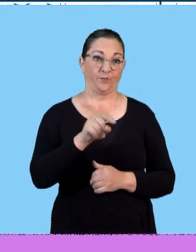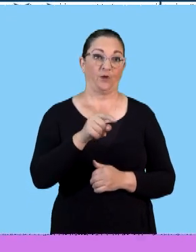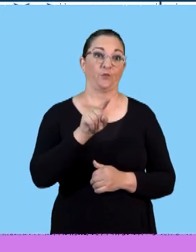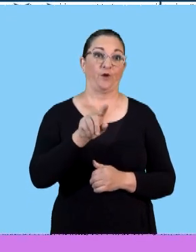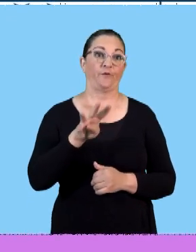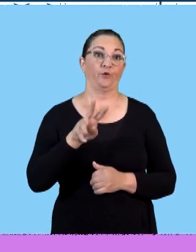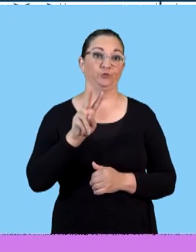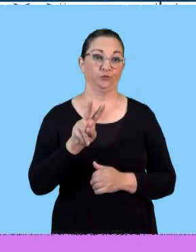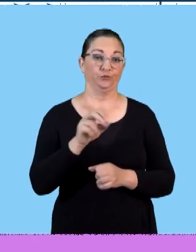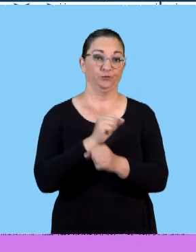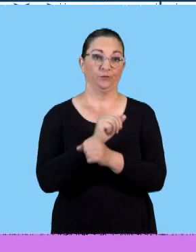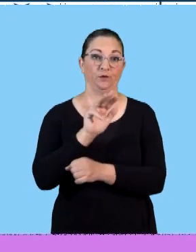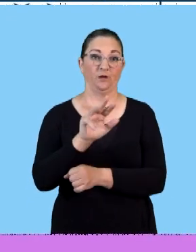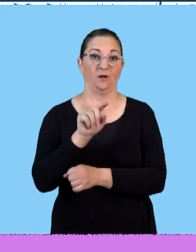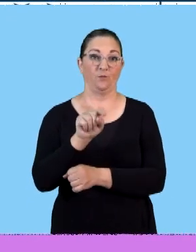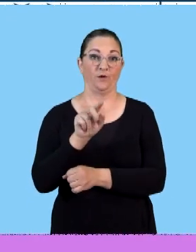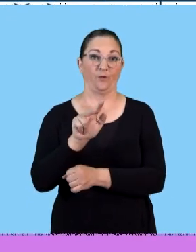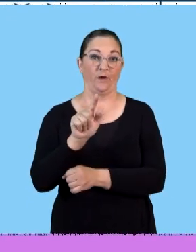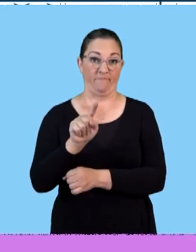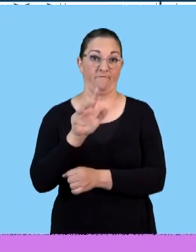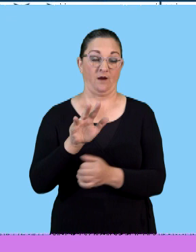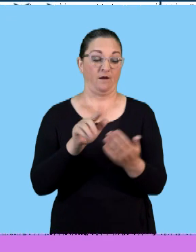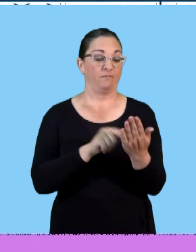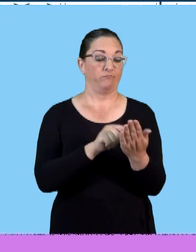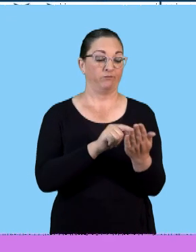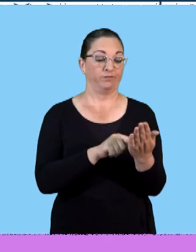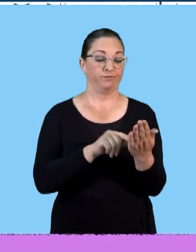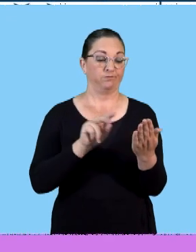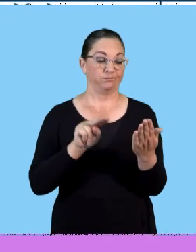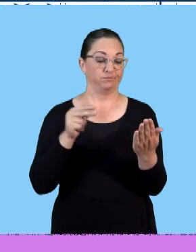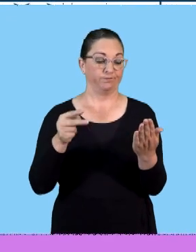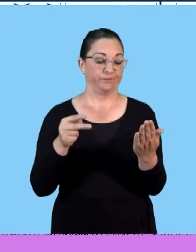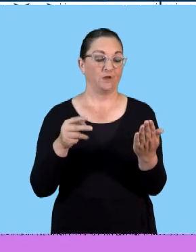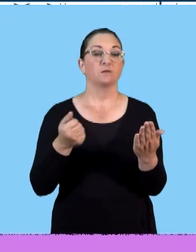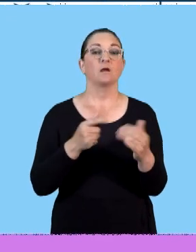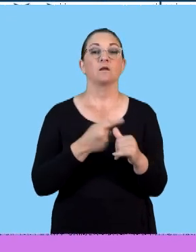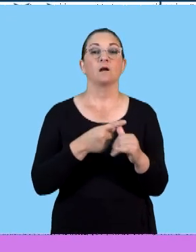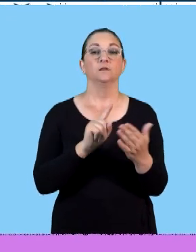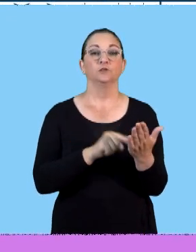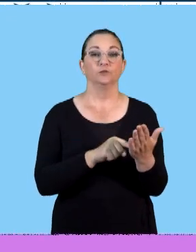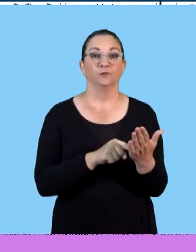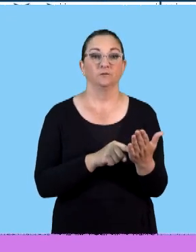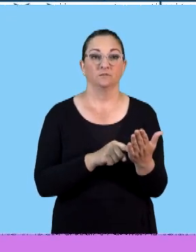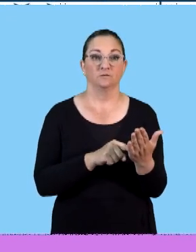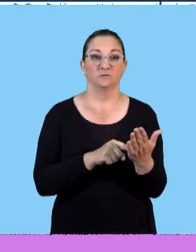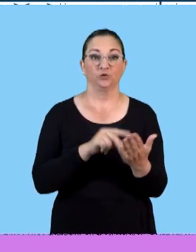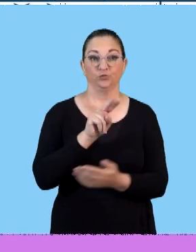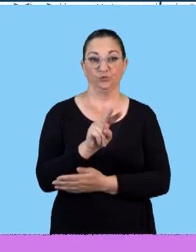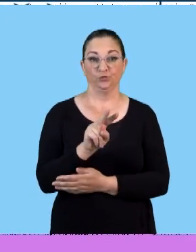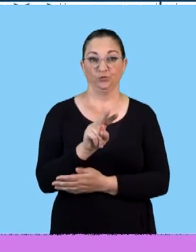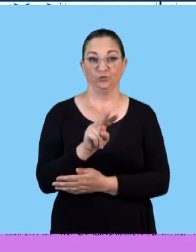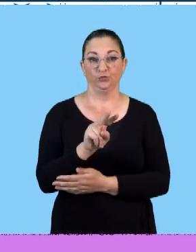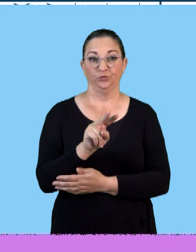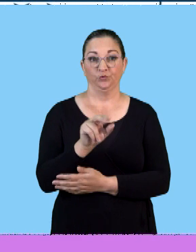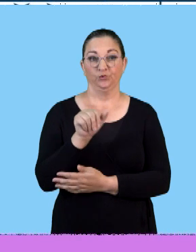3.142 multiplied by 9.15 squared equals. So that will give us an answer of